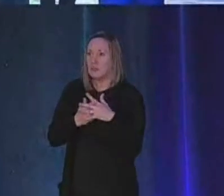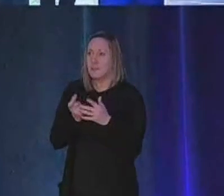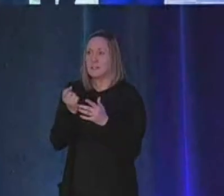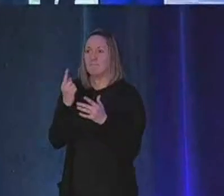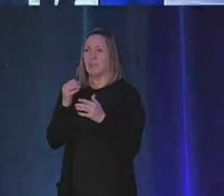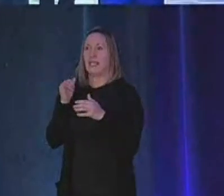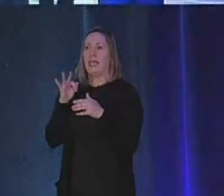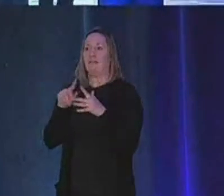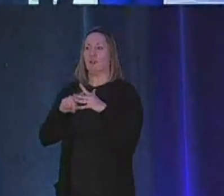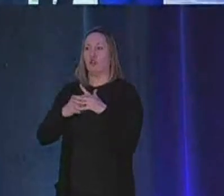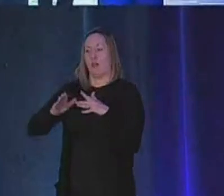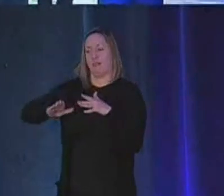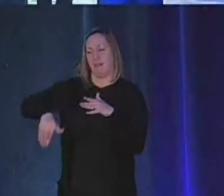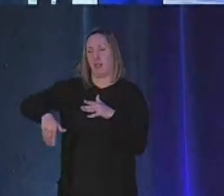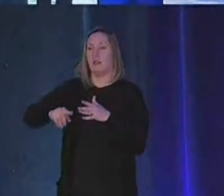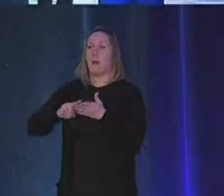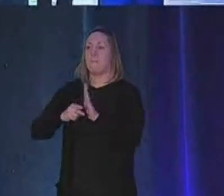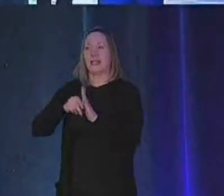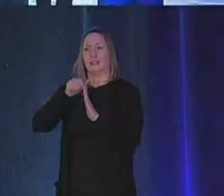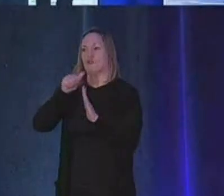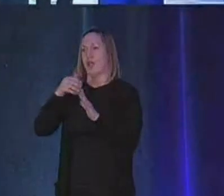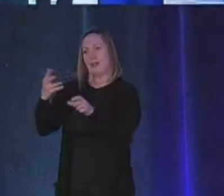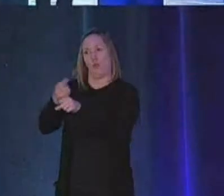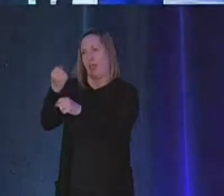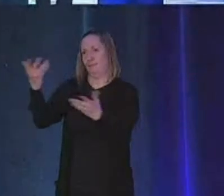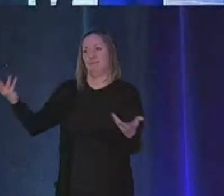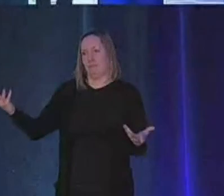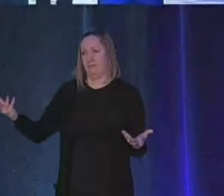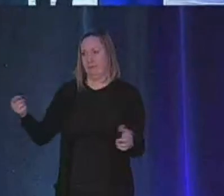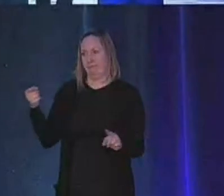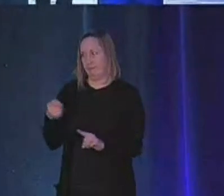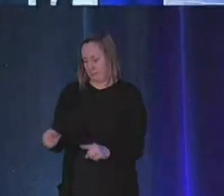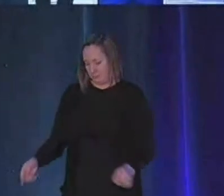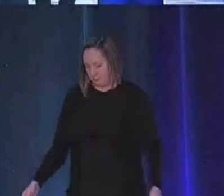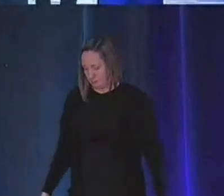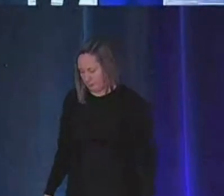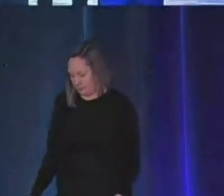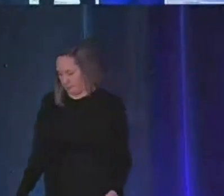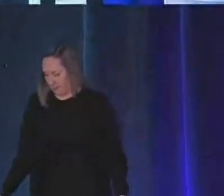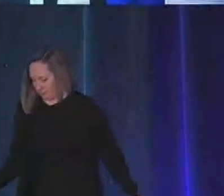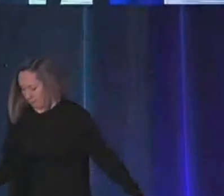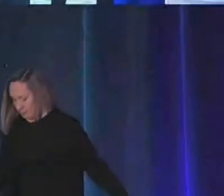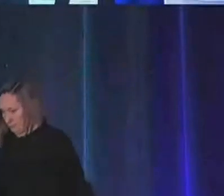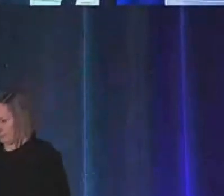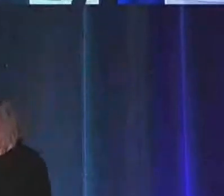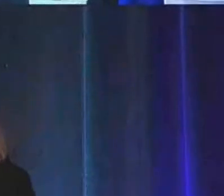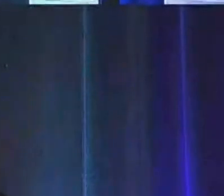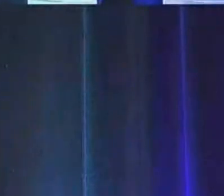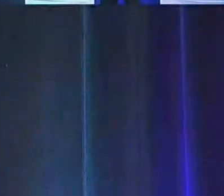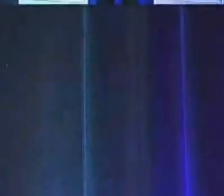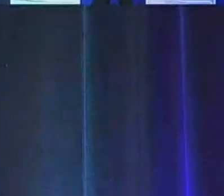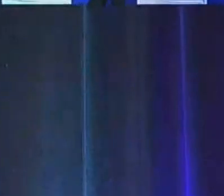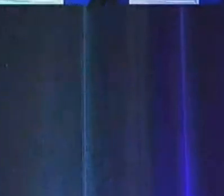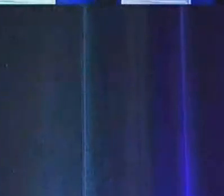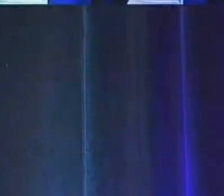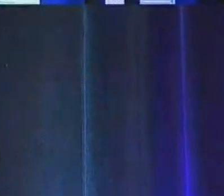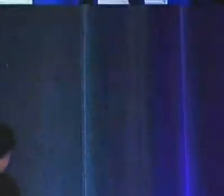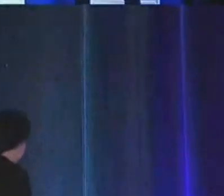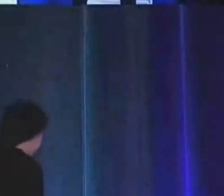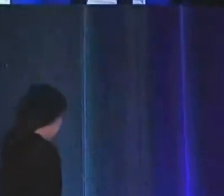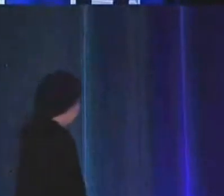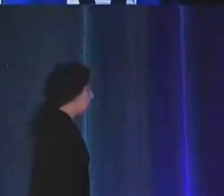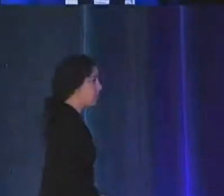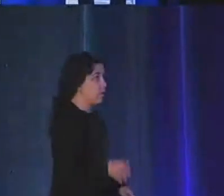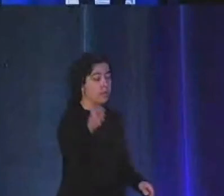start likely means they are not winning the race. Time to first byte is essentially the same thing. If